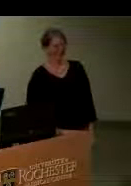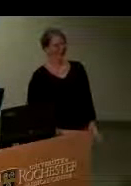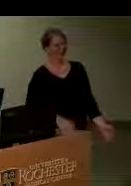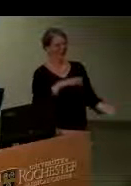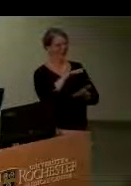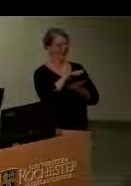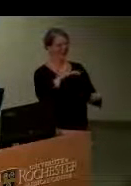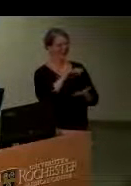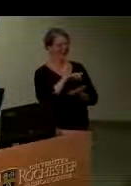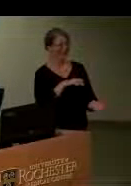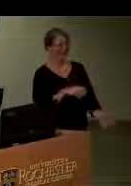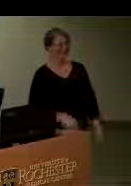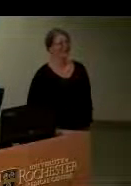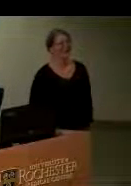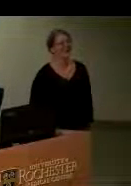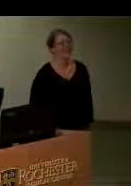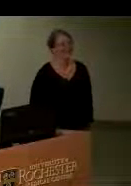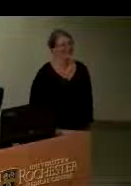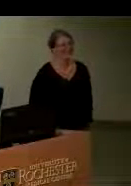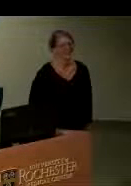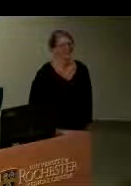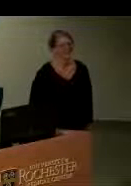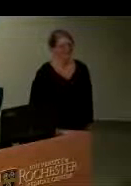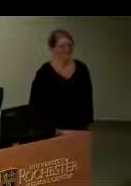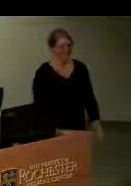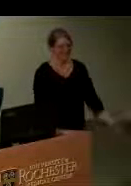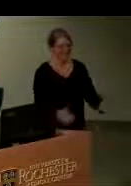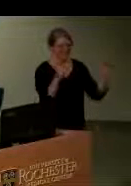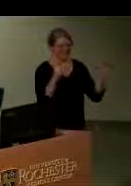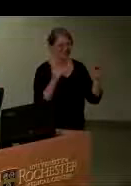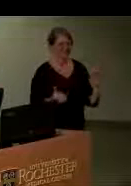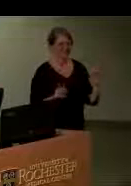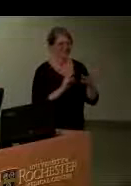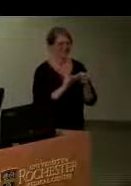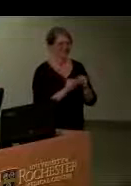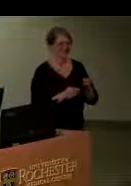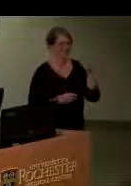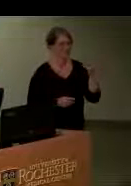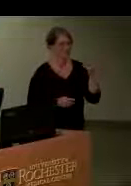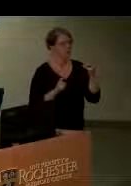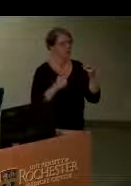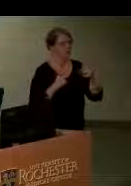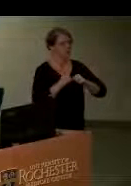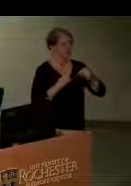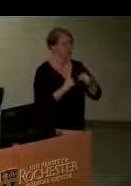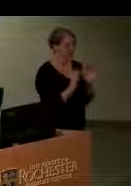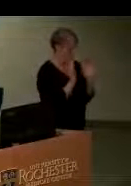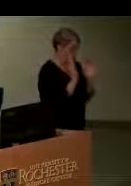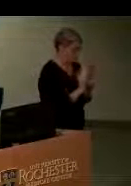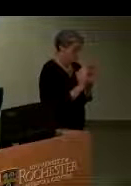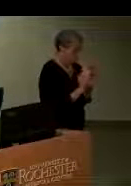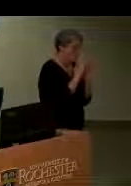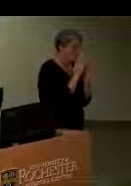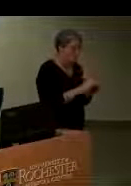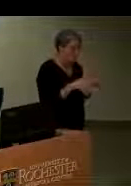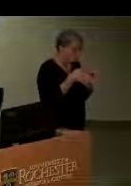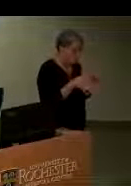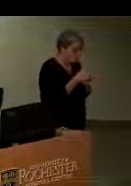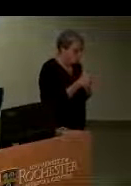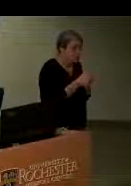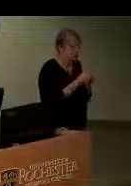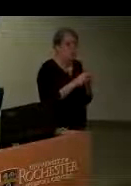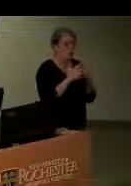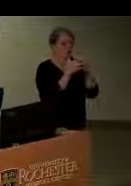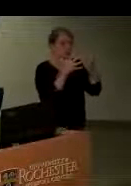I said, number 2, it's got to have space for every conceivable size group, from individual quiet booths